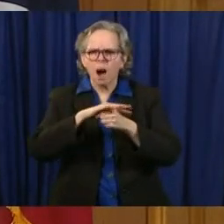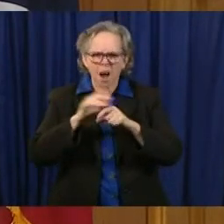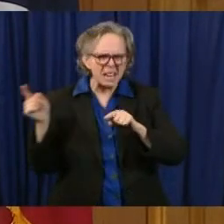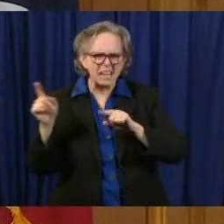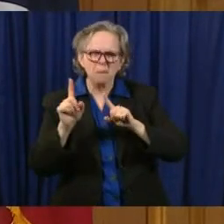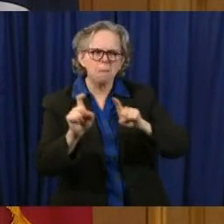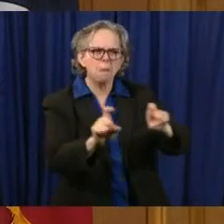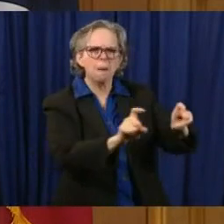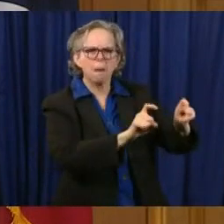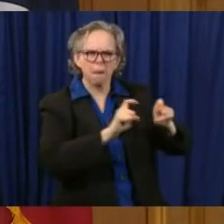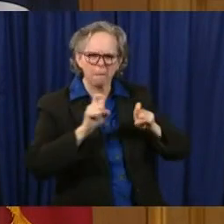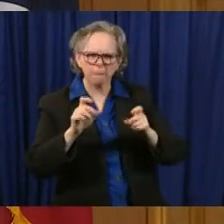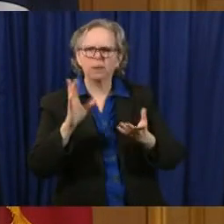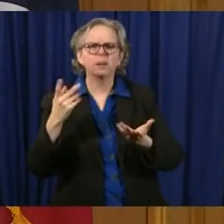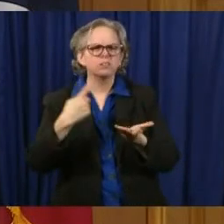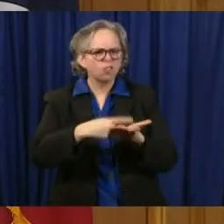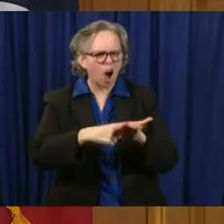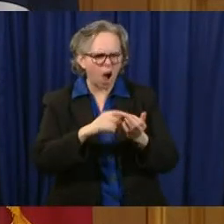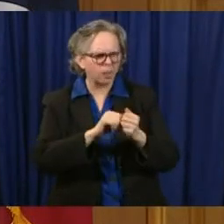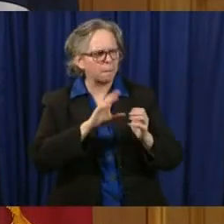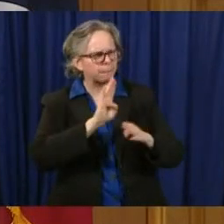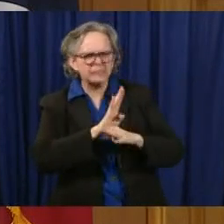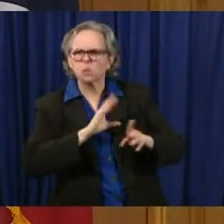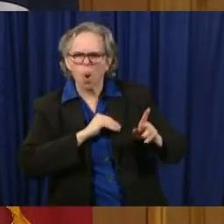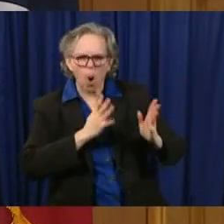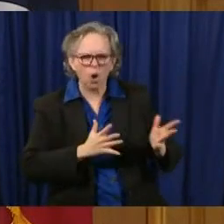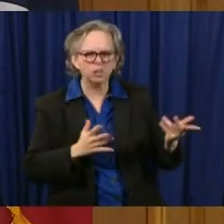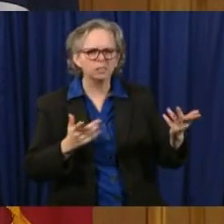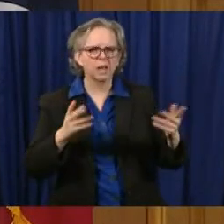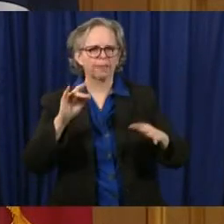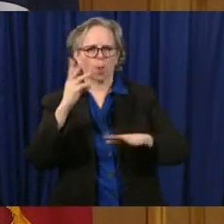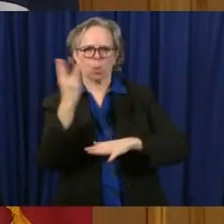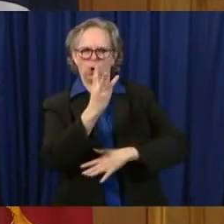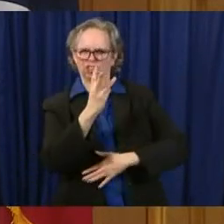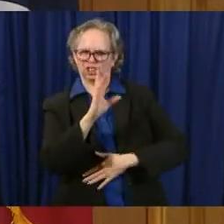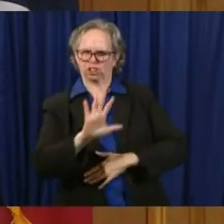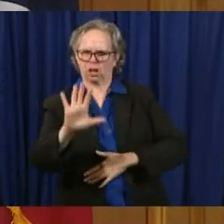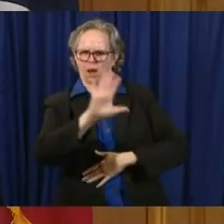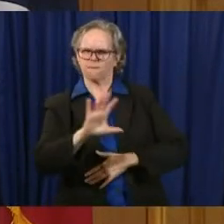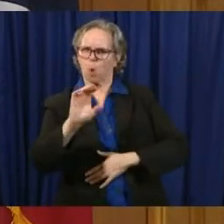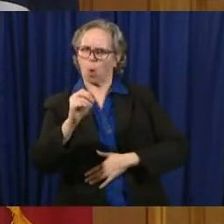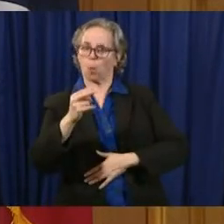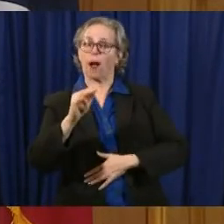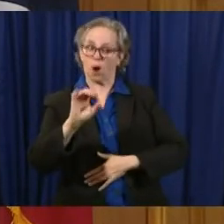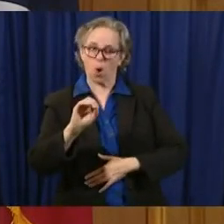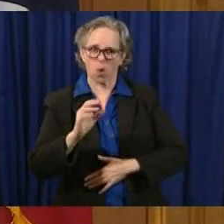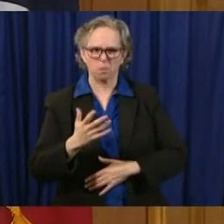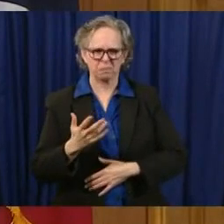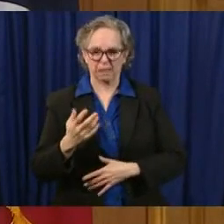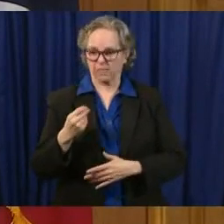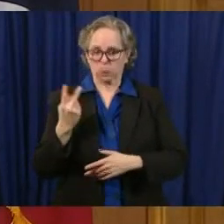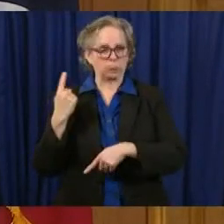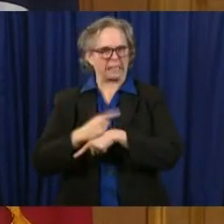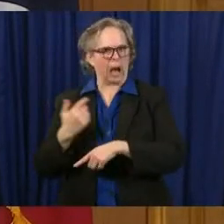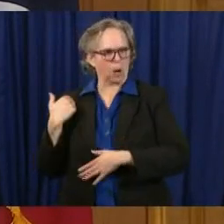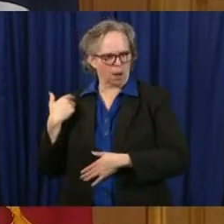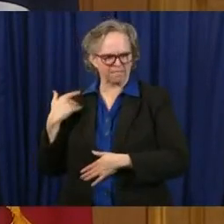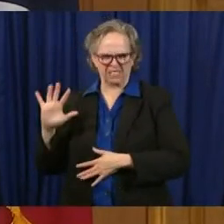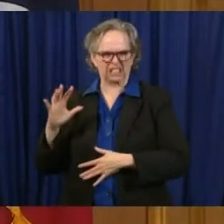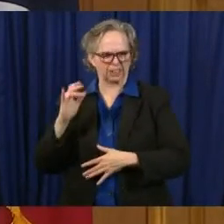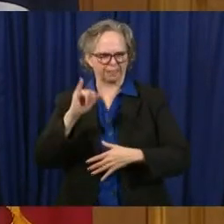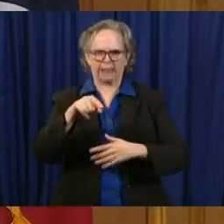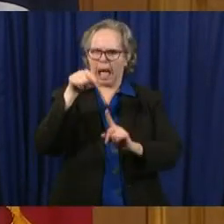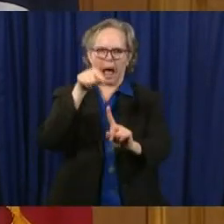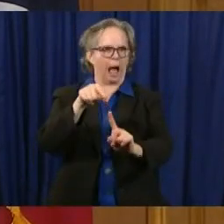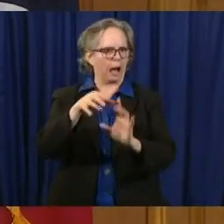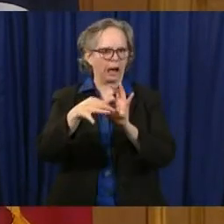phone with some businessmen and women from Western Ohio several days ago to get that input. The Senator had asked